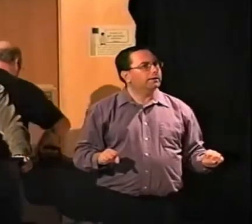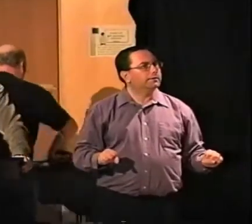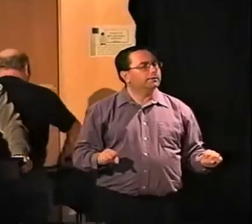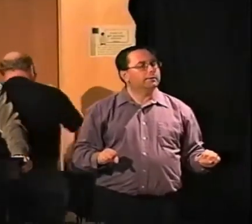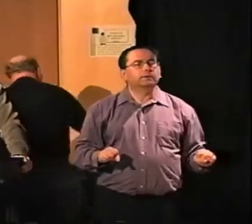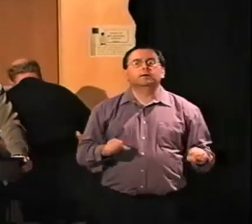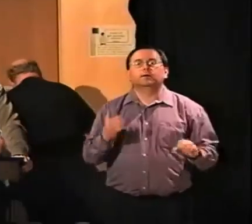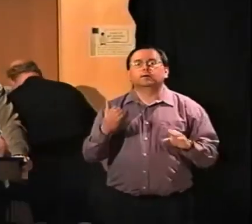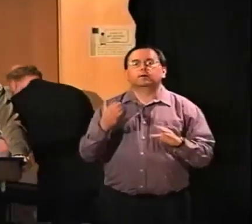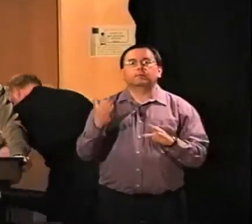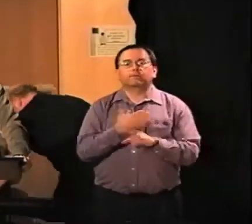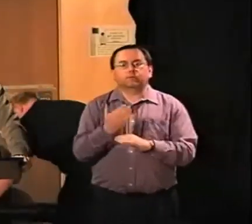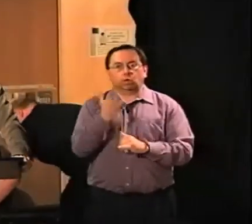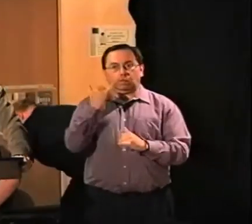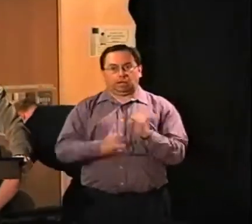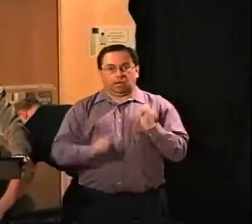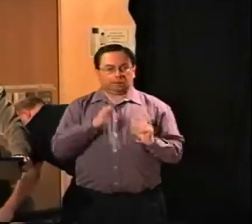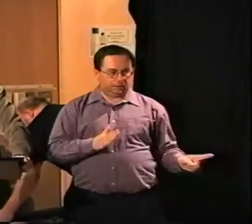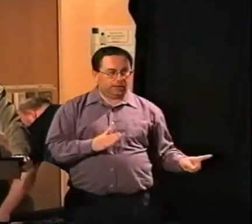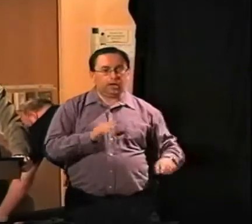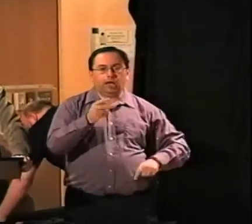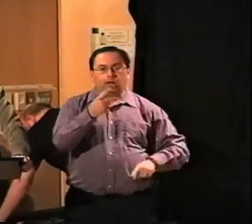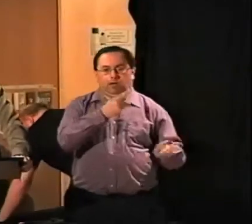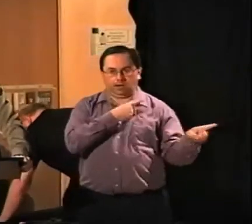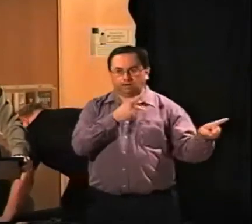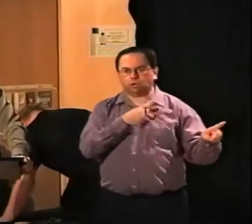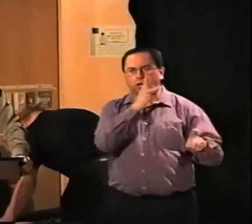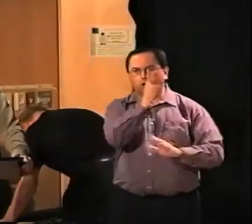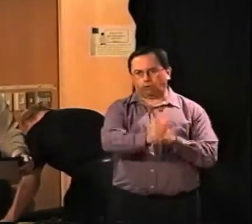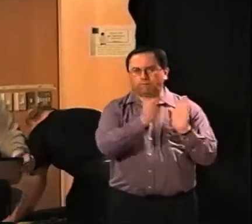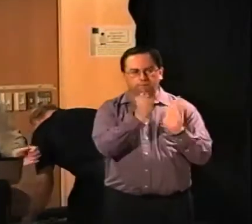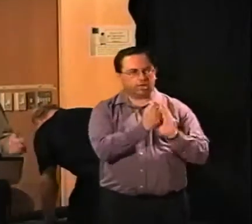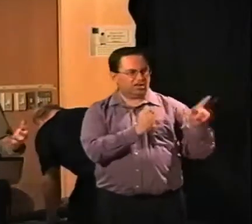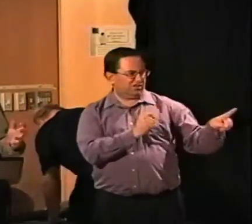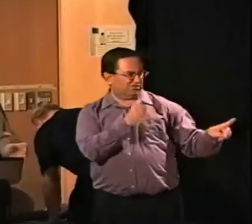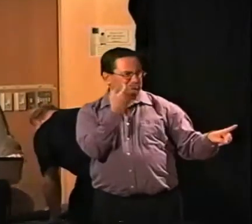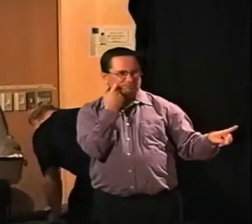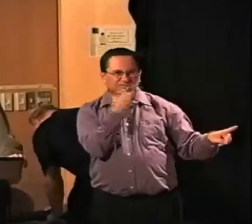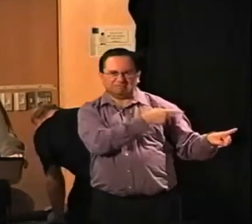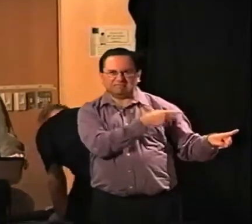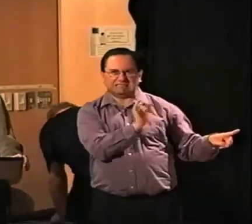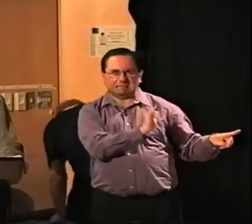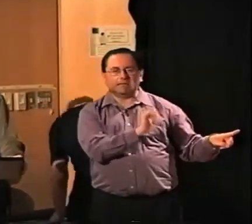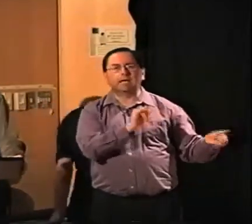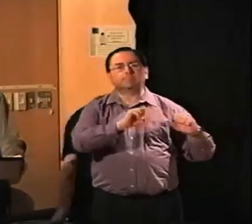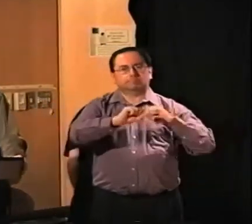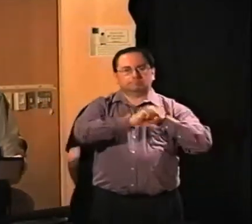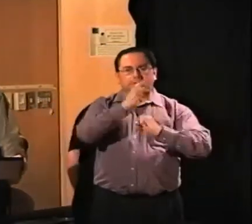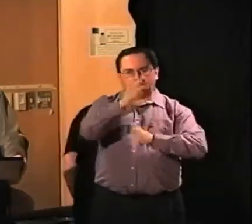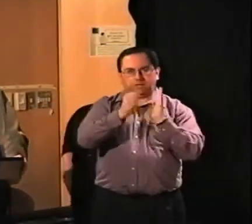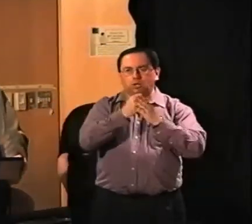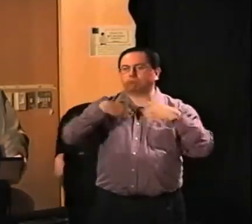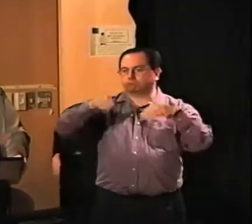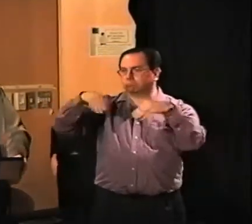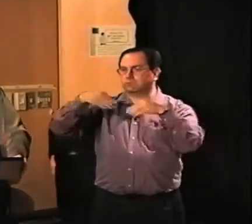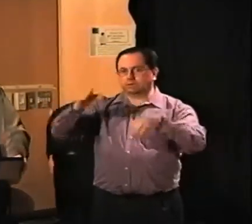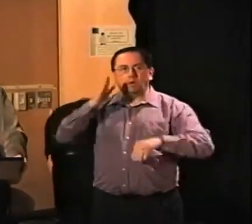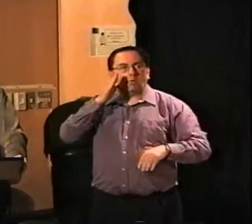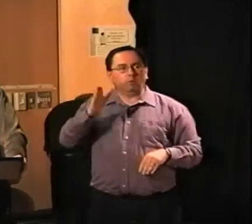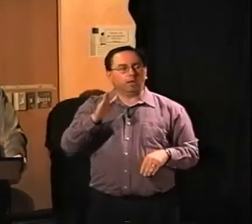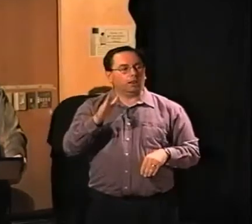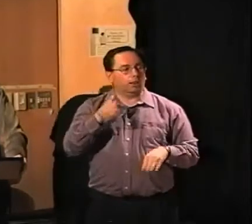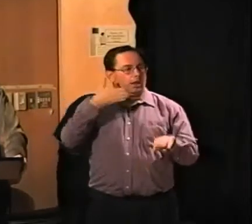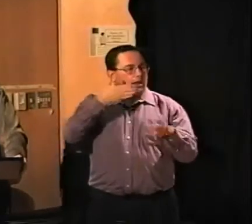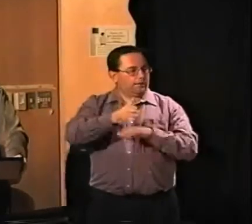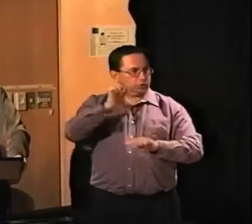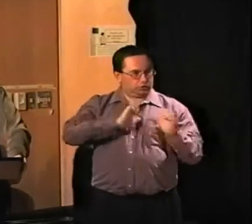act that Angela Strahi will be selling videos of a performance much like the one you saw tonight. They'll be available after